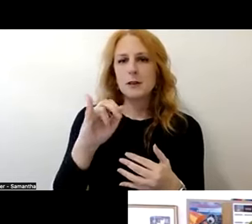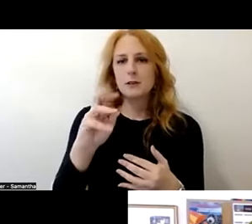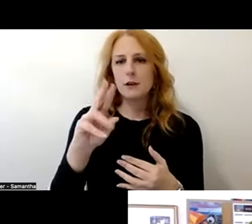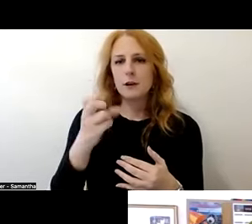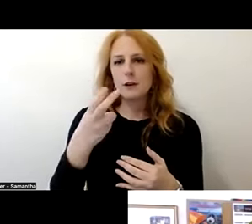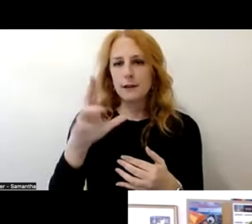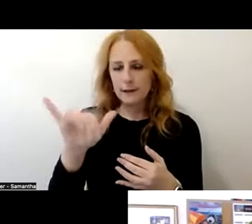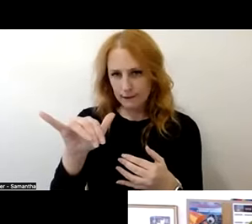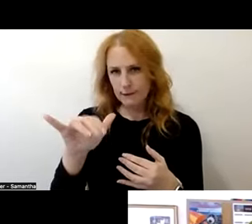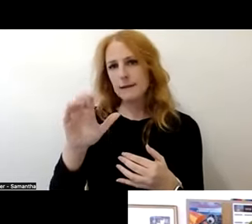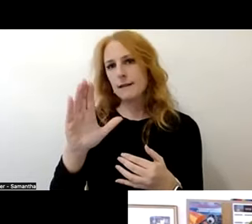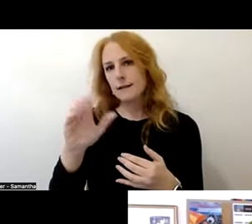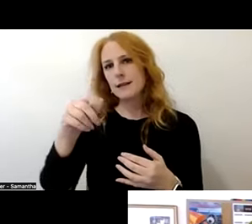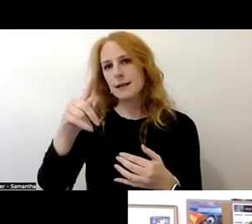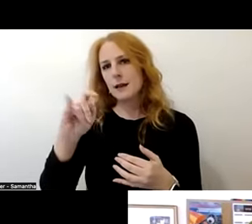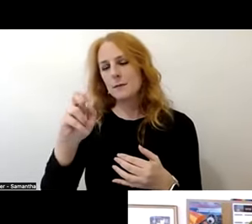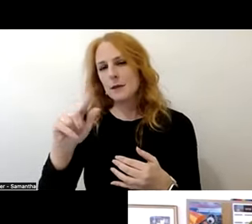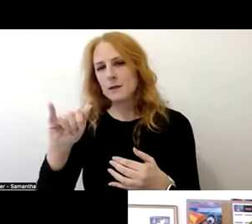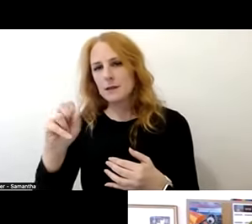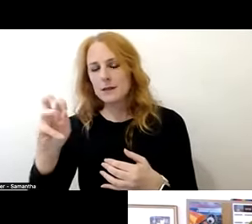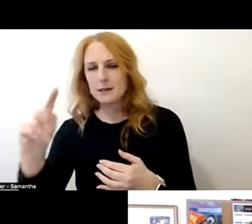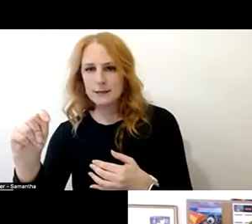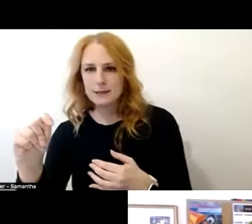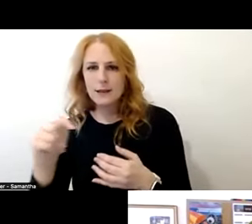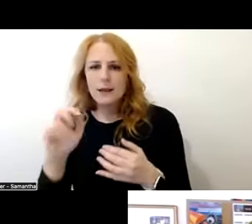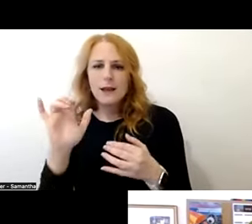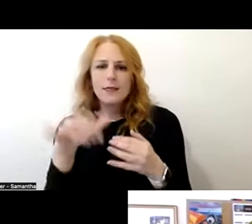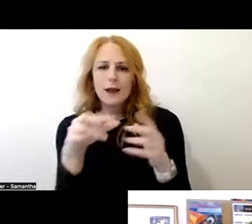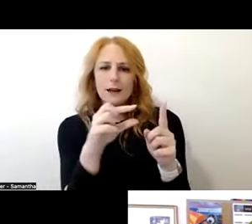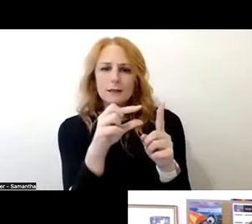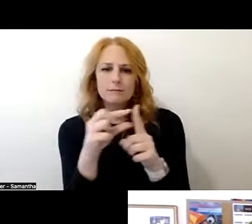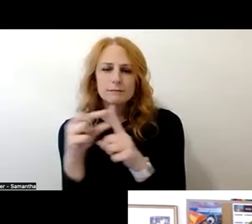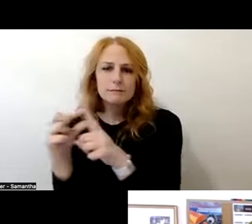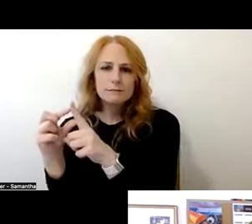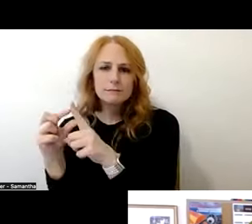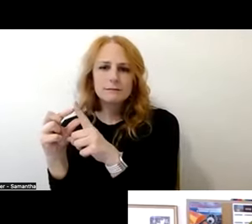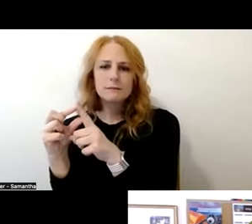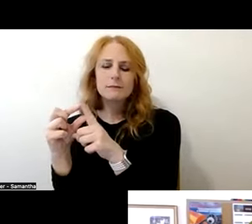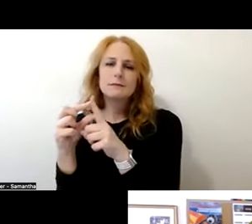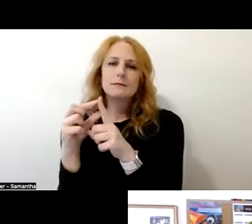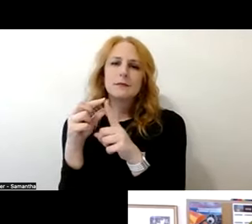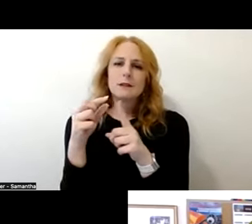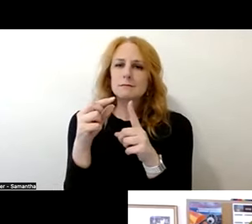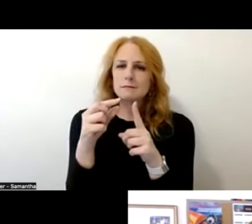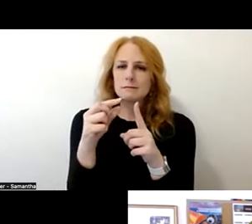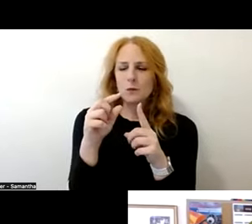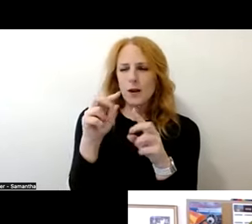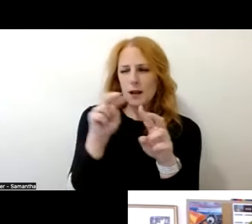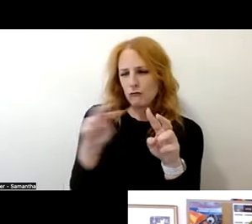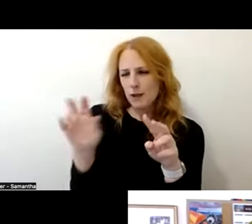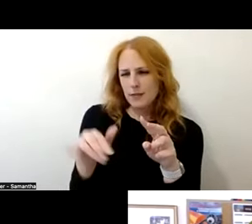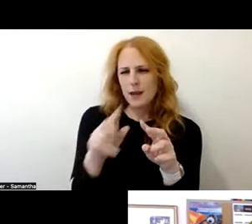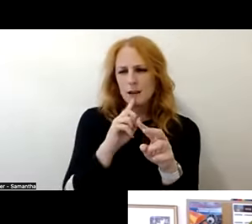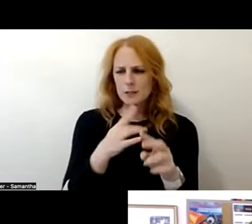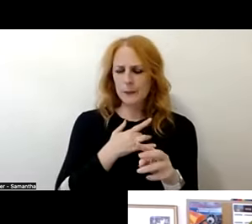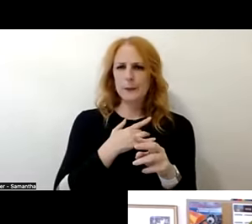first read that terminology, there was something that aligned so deeply in me and spoke to my experience as a Black person from the